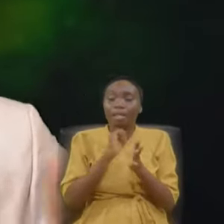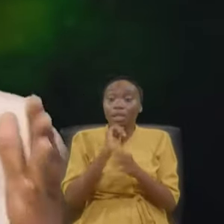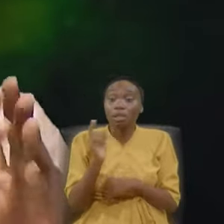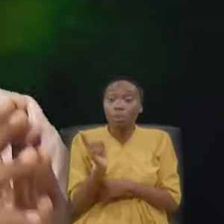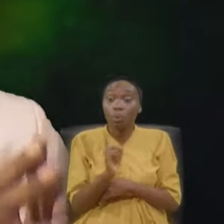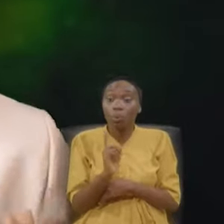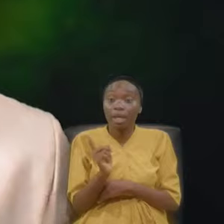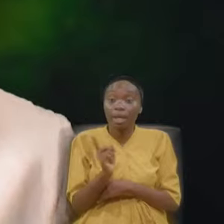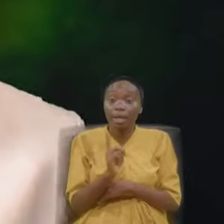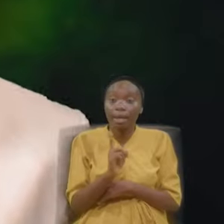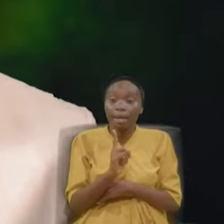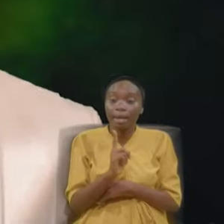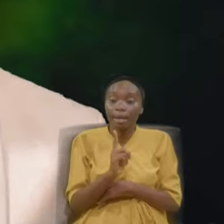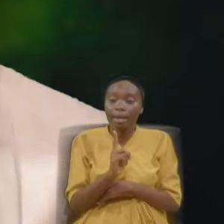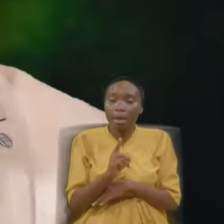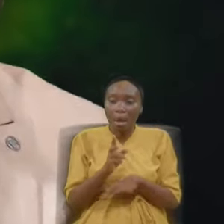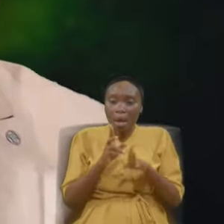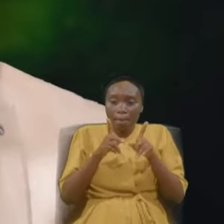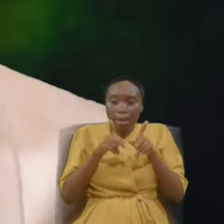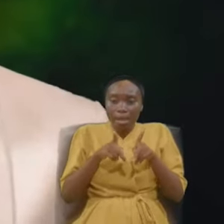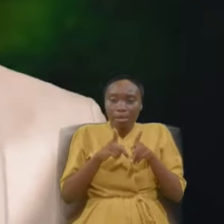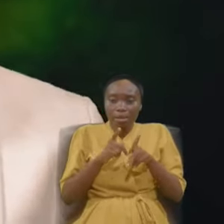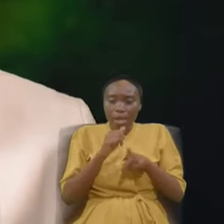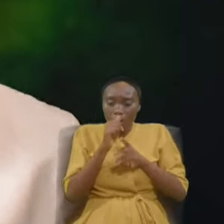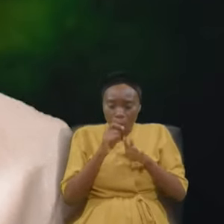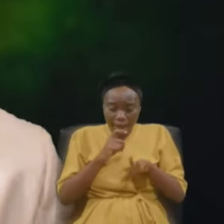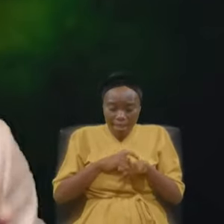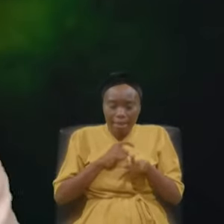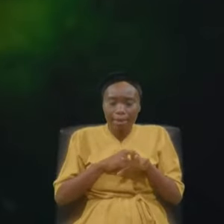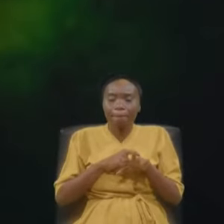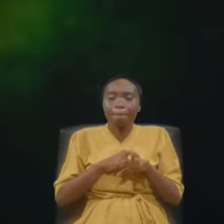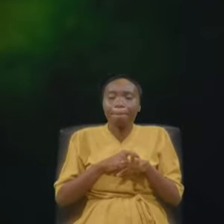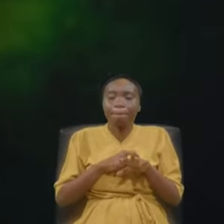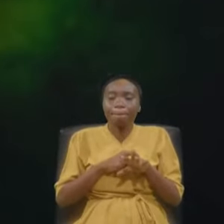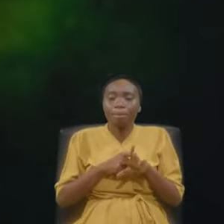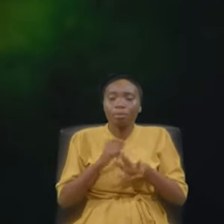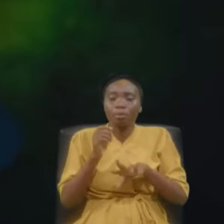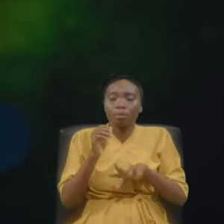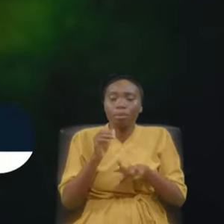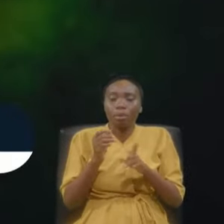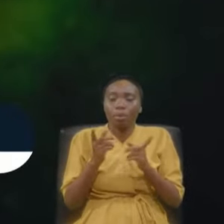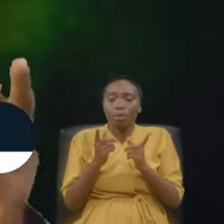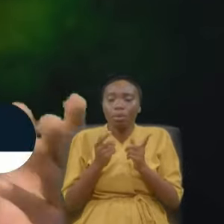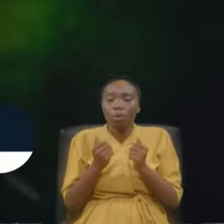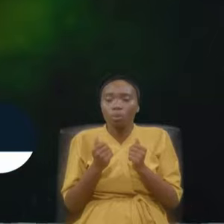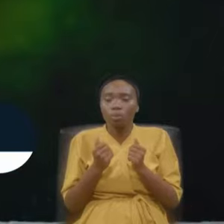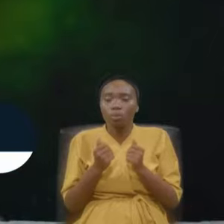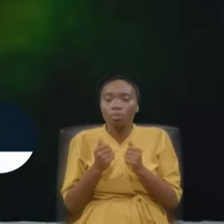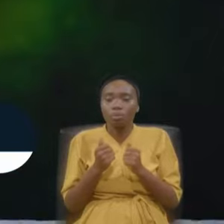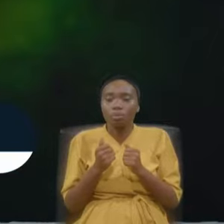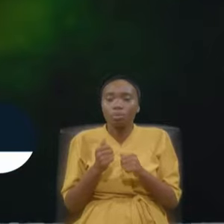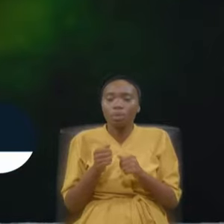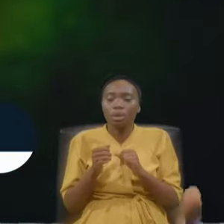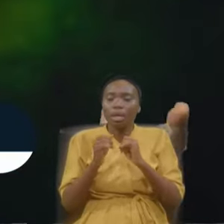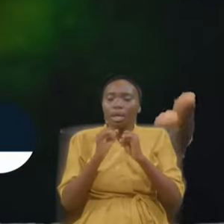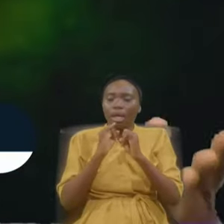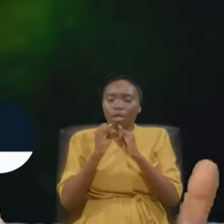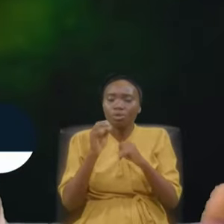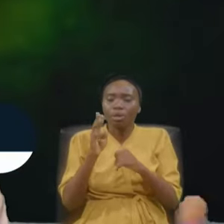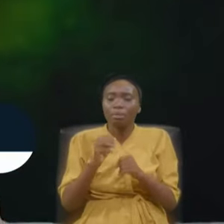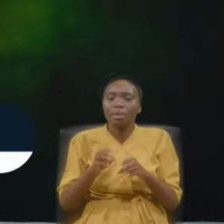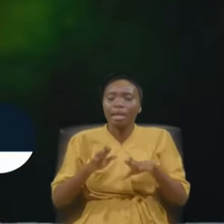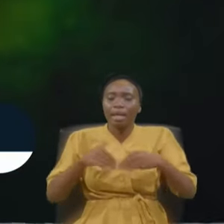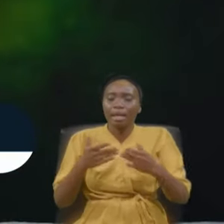where personal quiet time comes in. Instruct them. Give